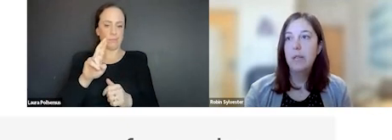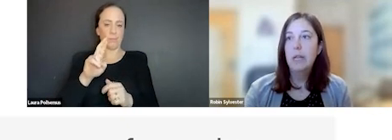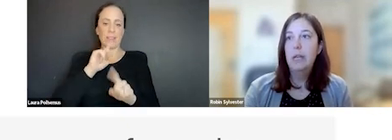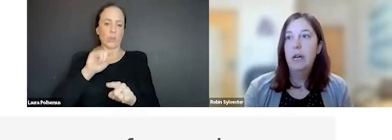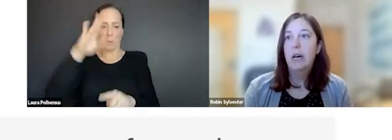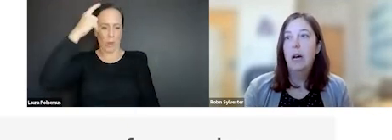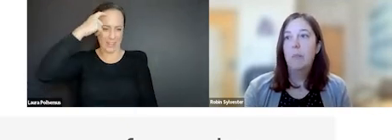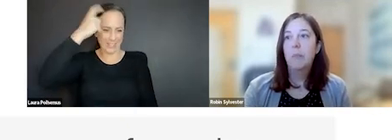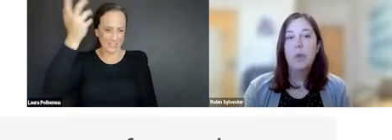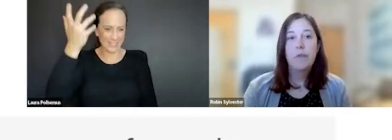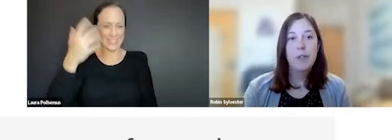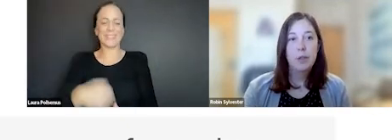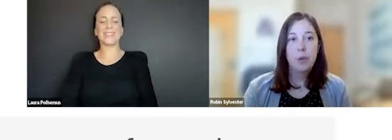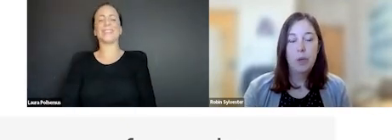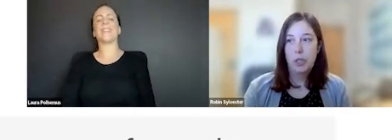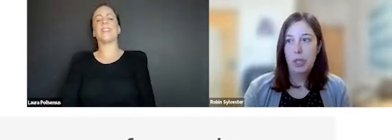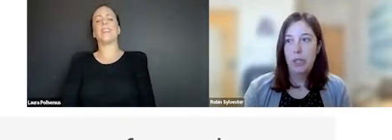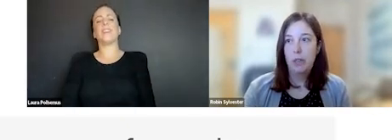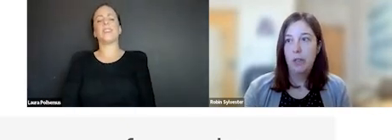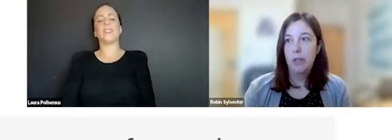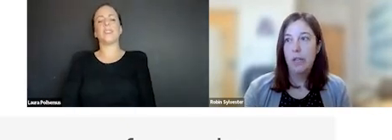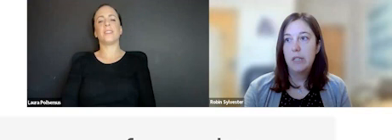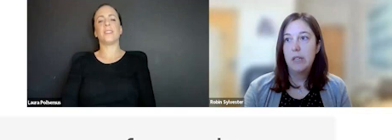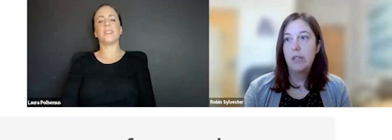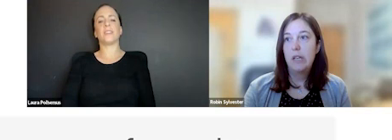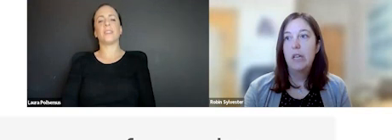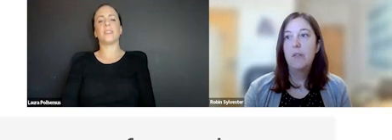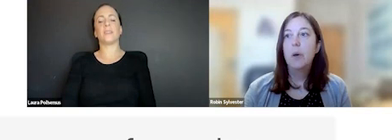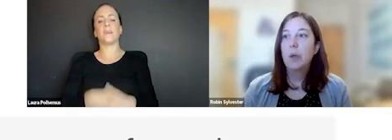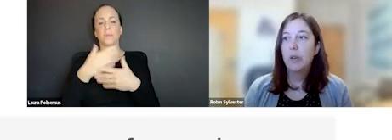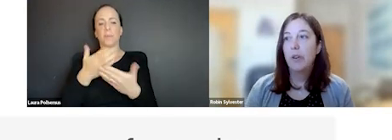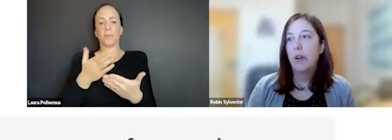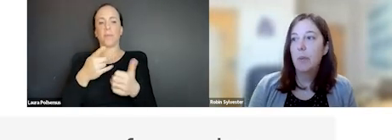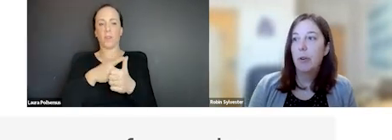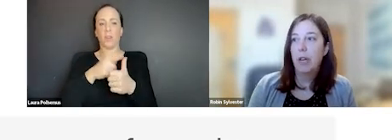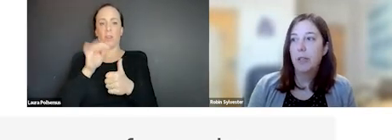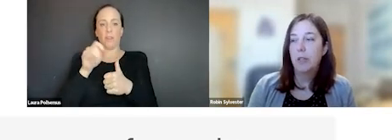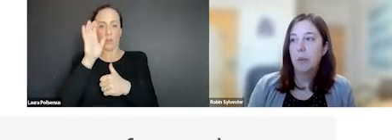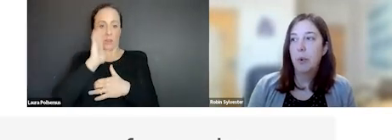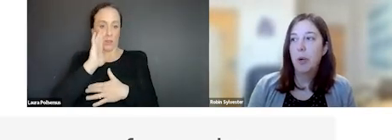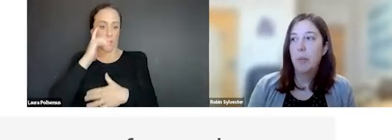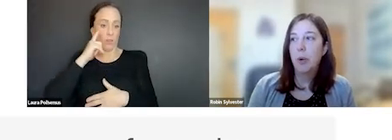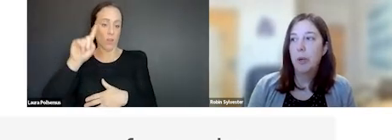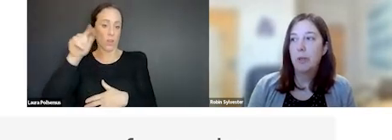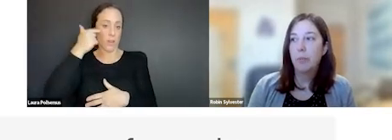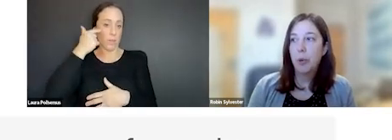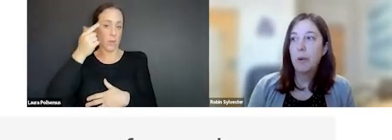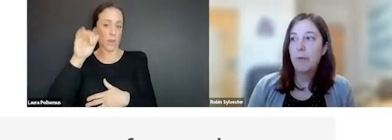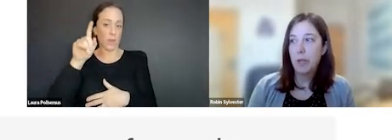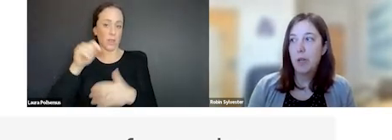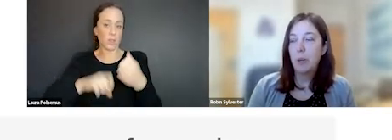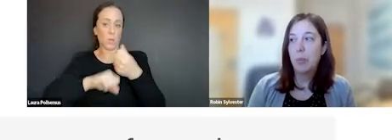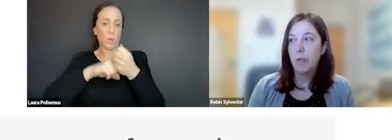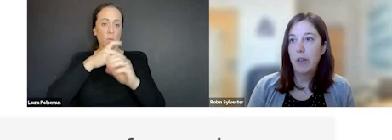head. So the first question here is, if you are looking for government grants to support a